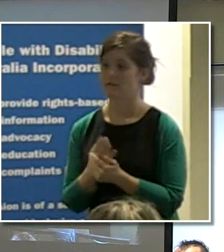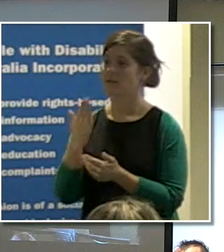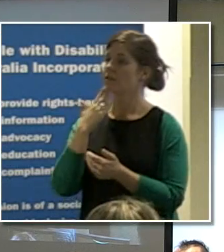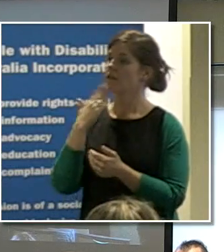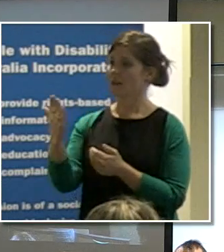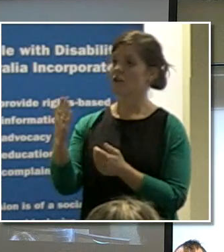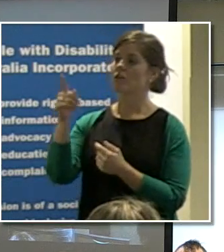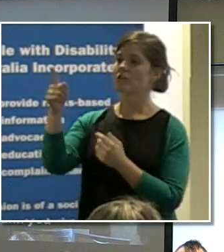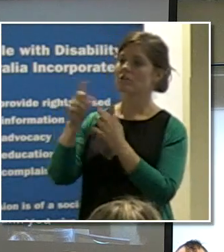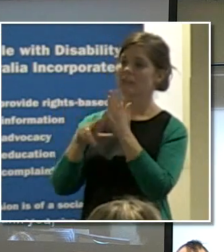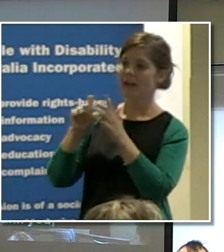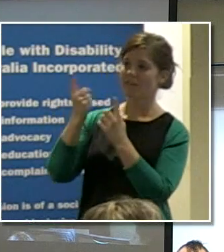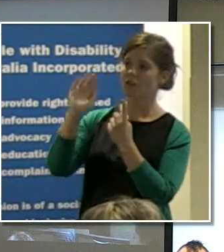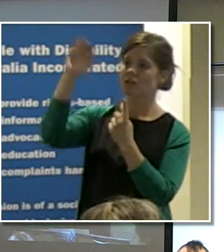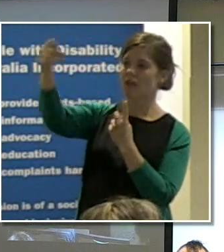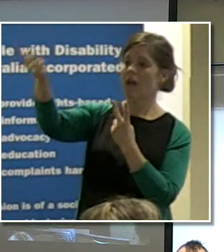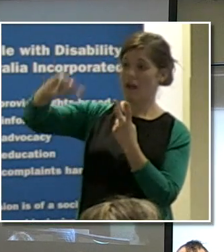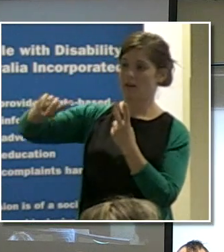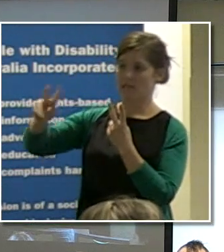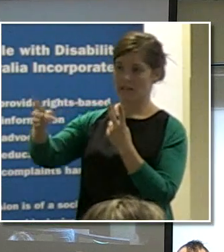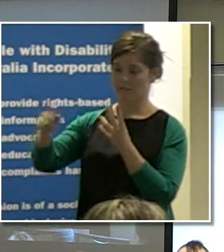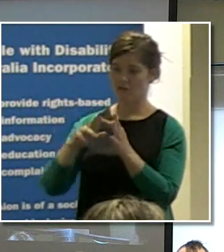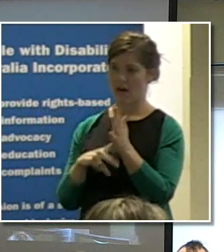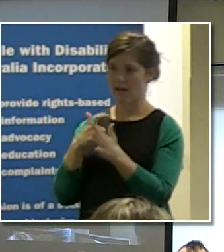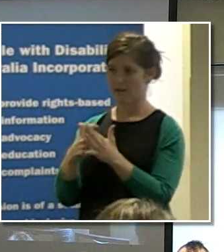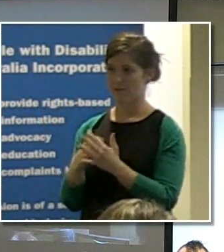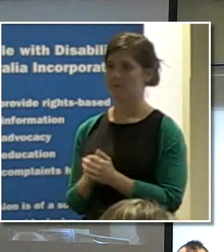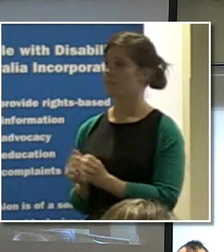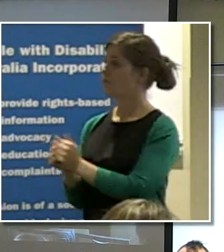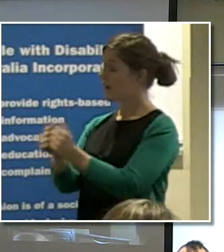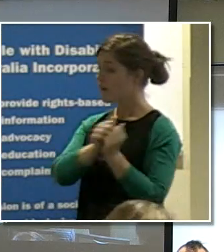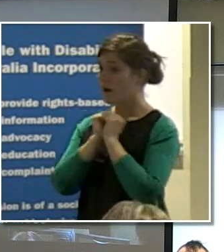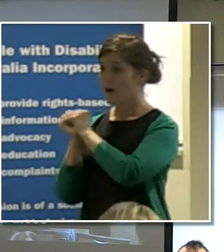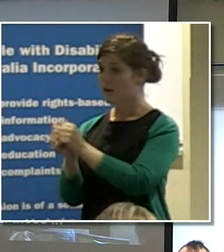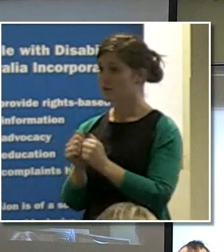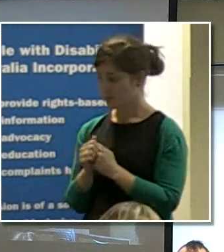Thank you, David and Frank. All those in favour? Yeah.